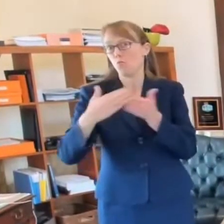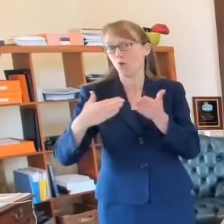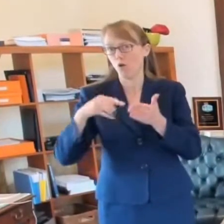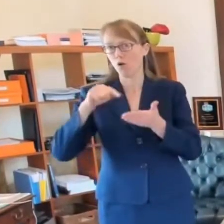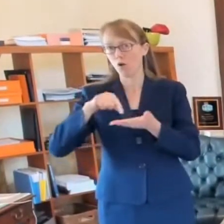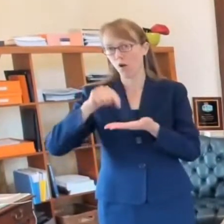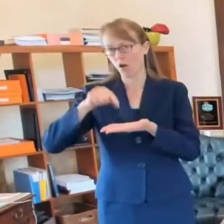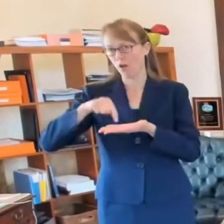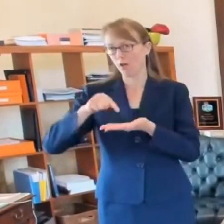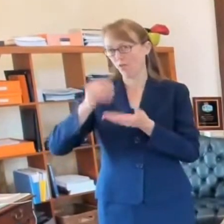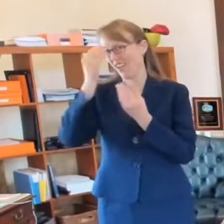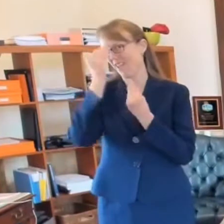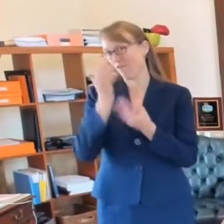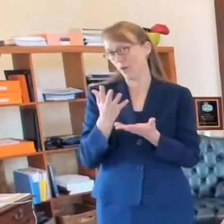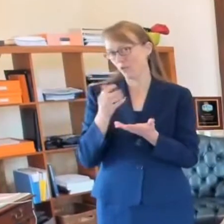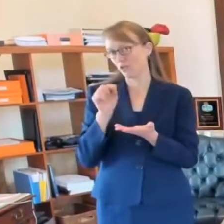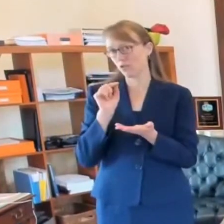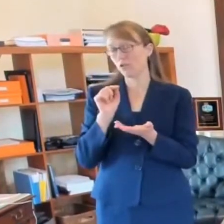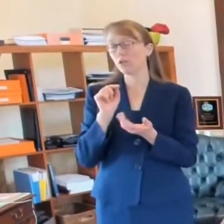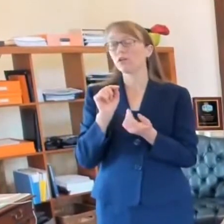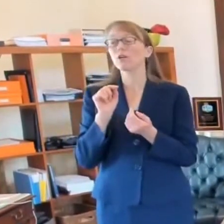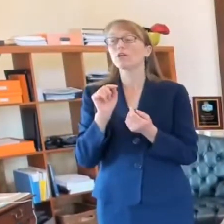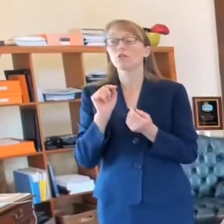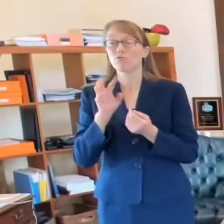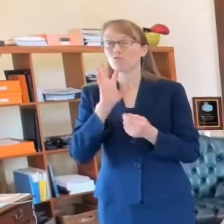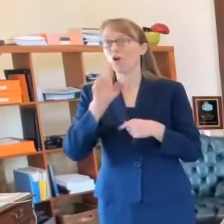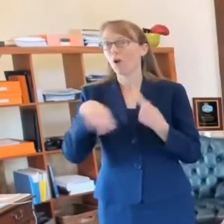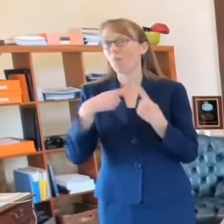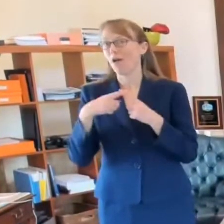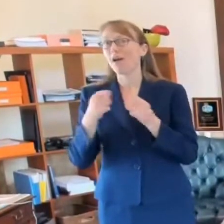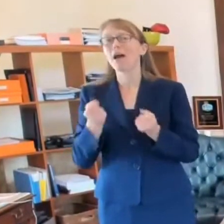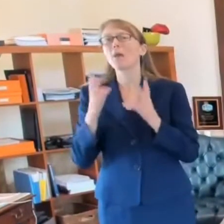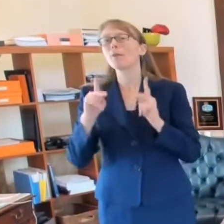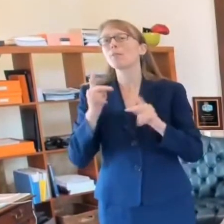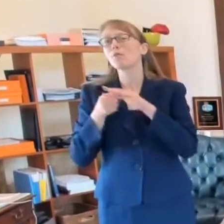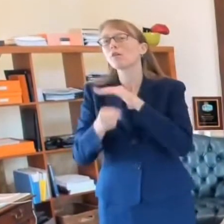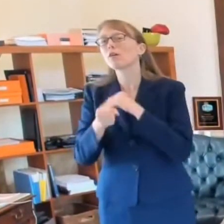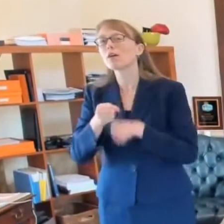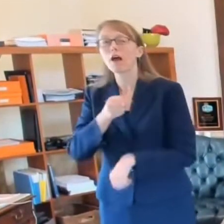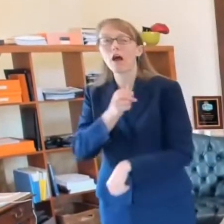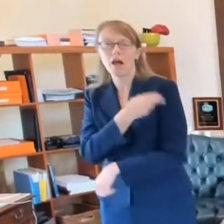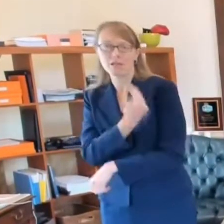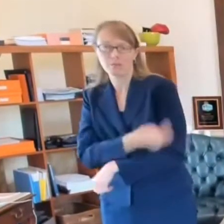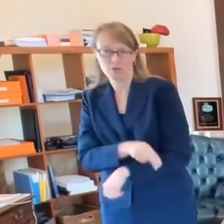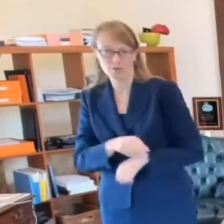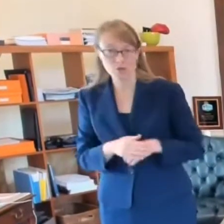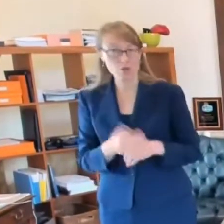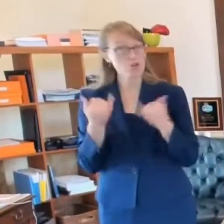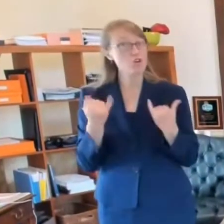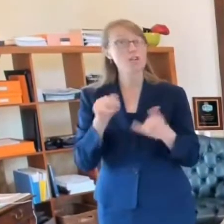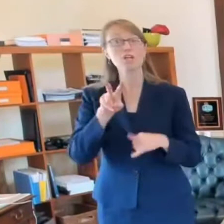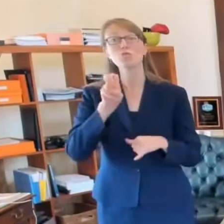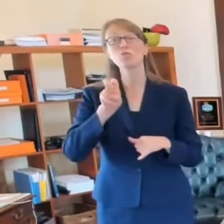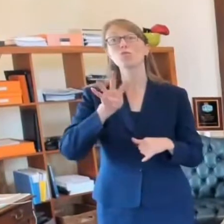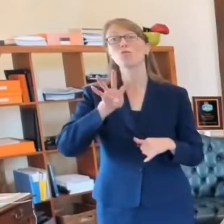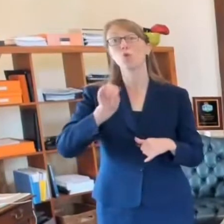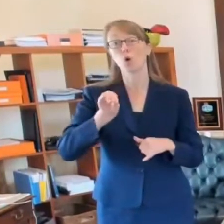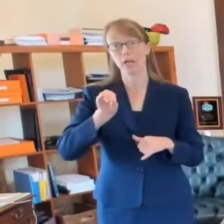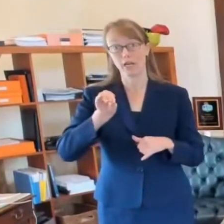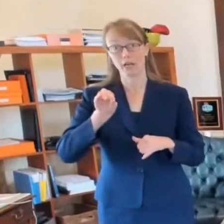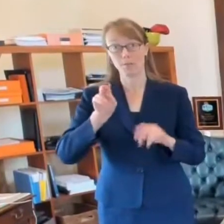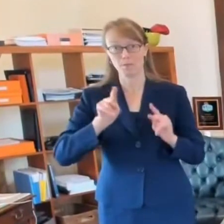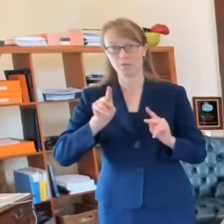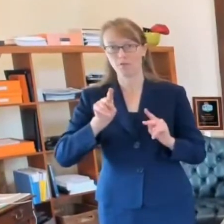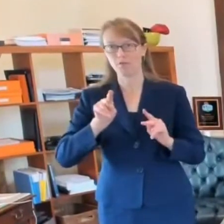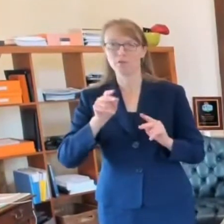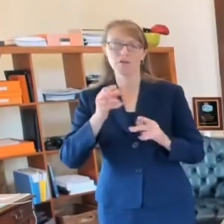with confirmed COVID cases in the region is 240 individuals. This information's